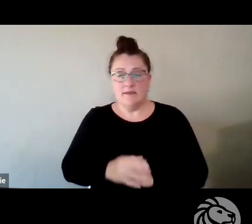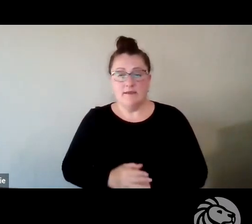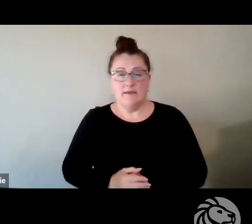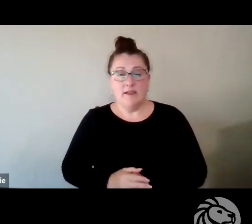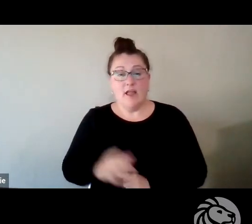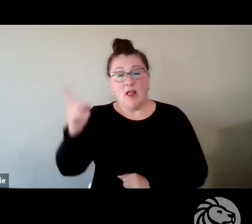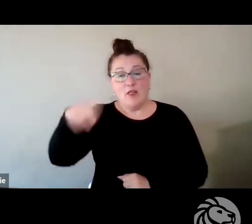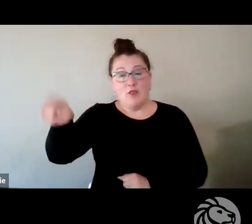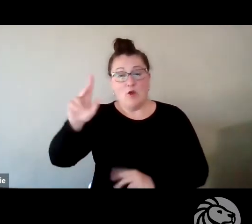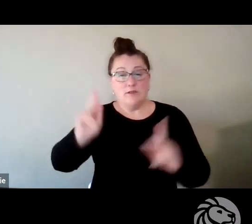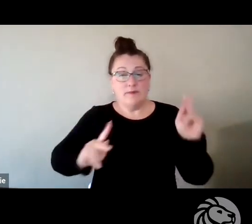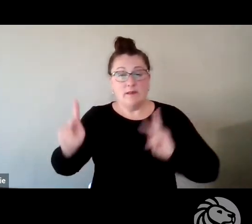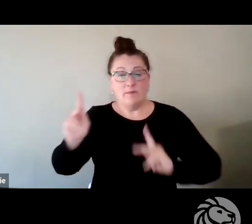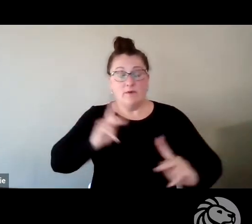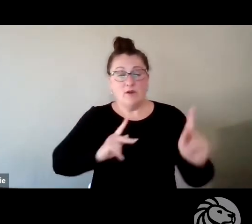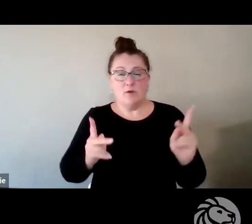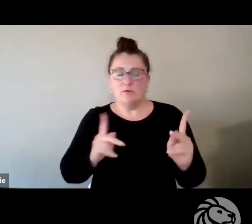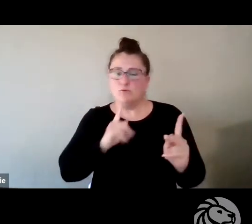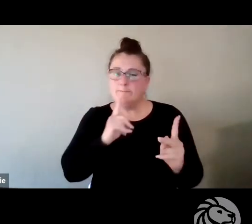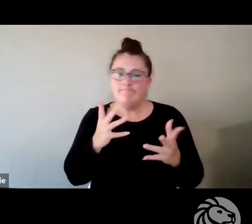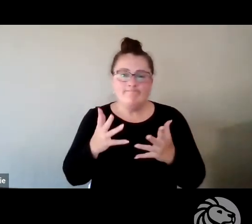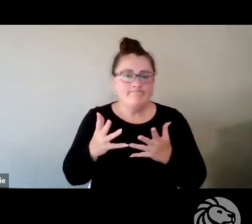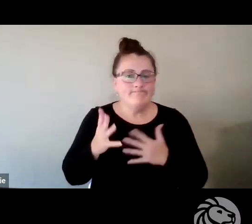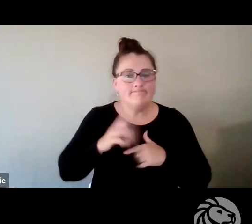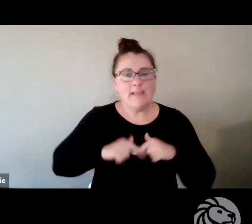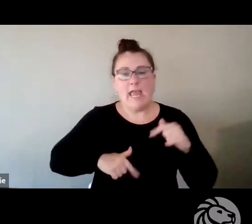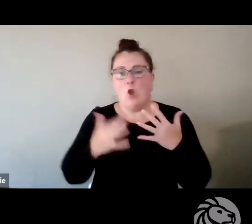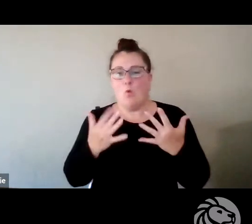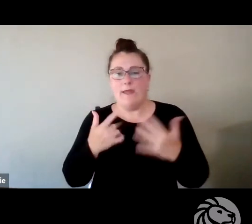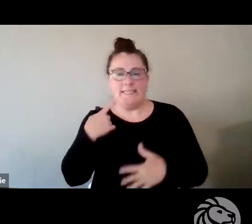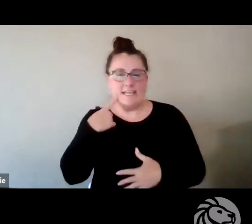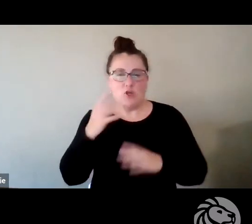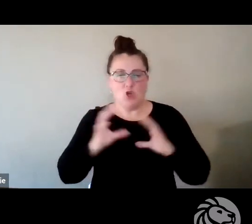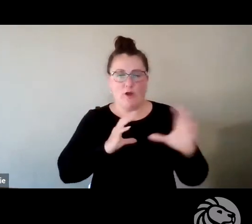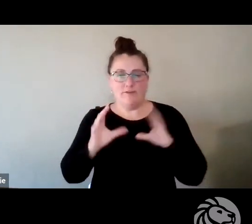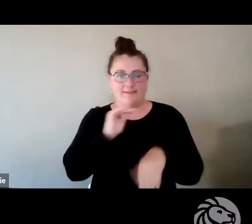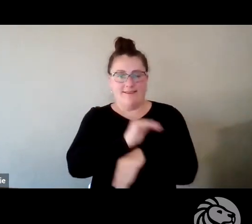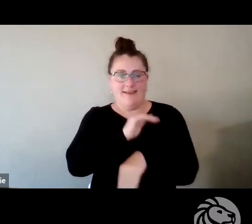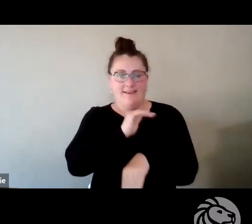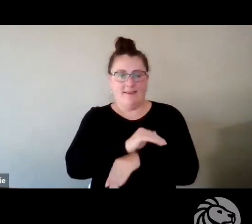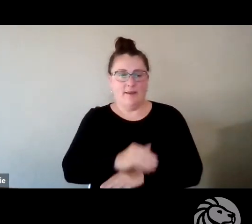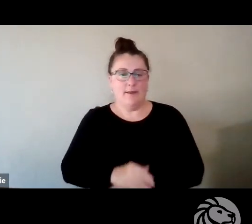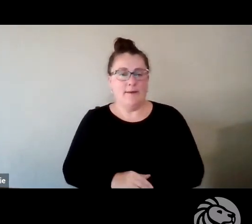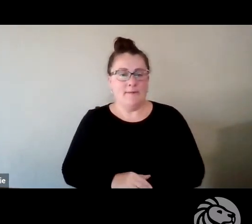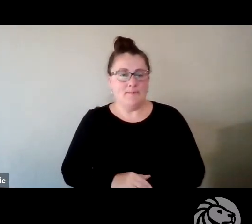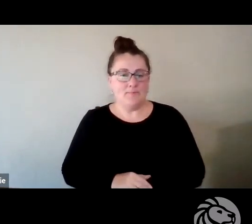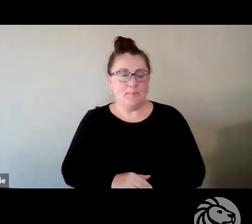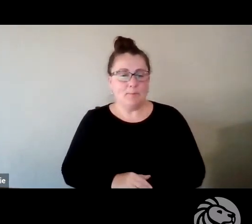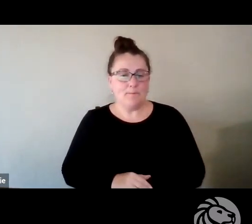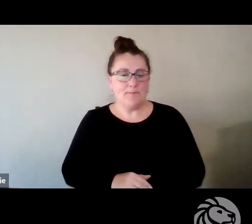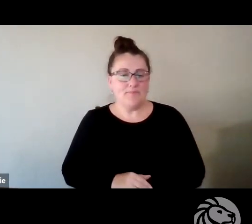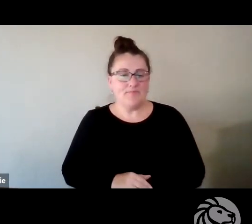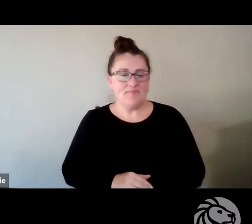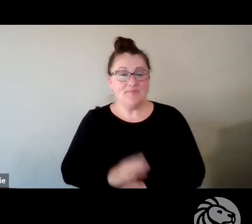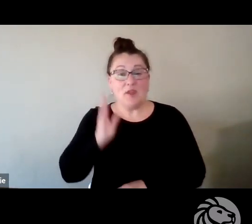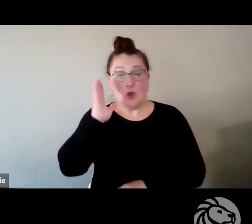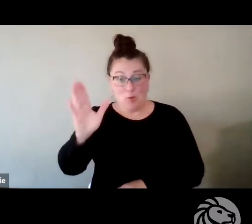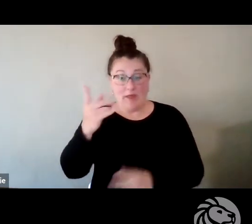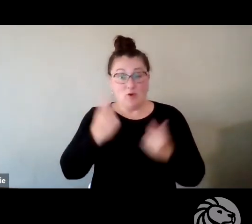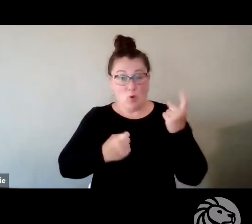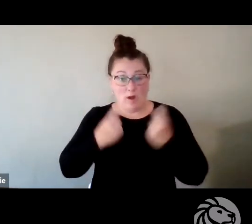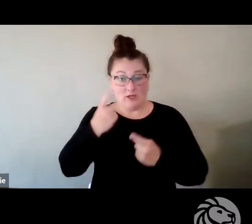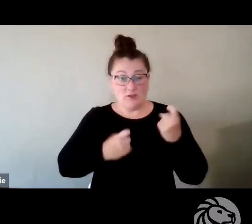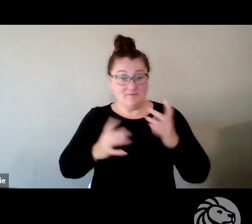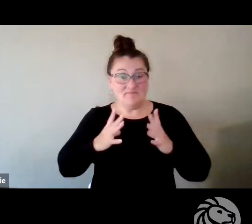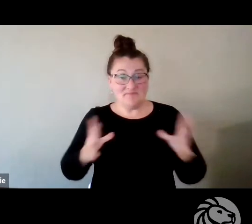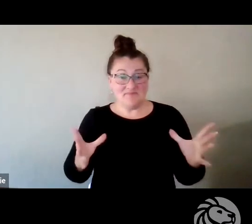folks are going to be so eager to hear tonight's conversation as well. There will be questions afterwards, with